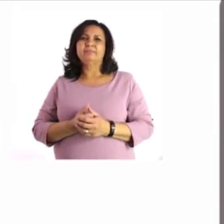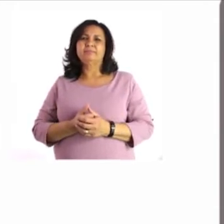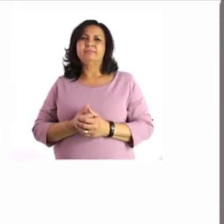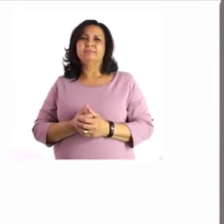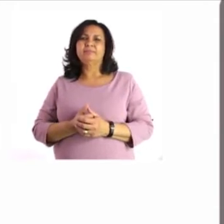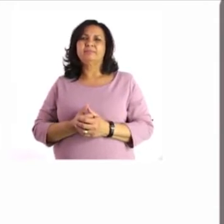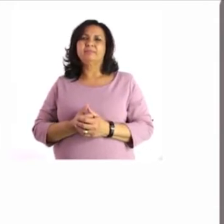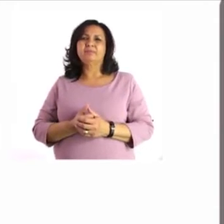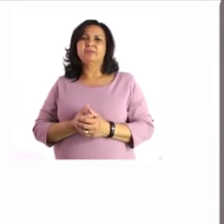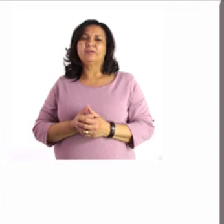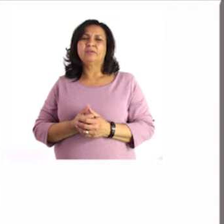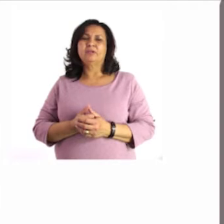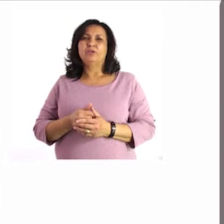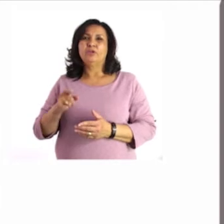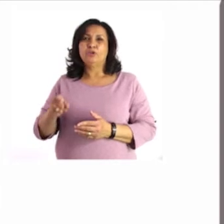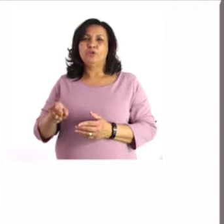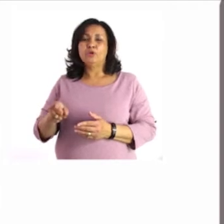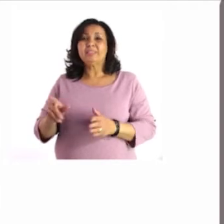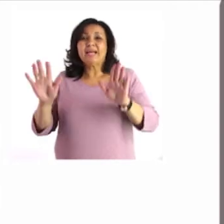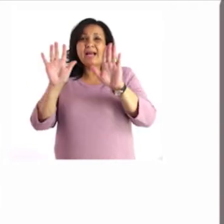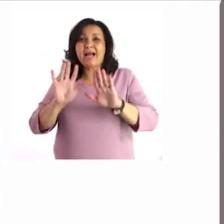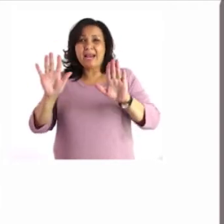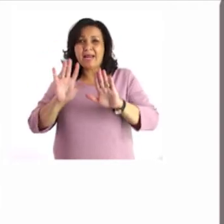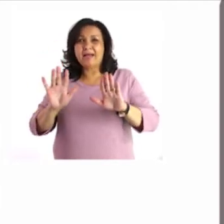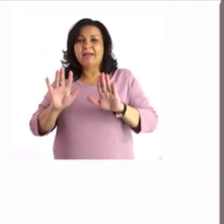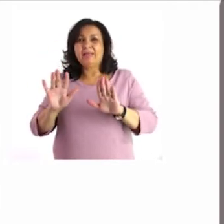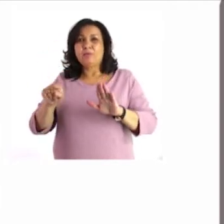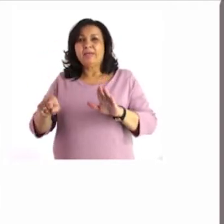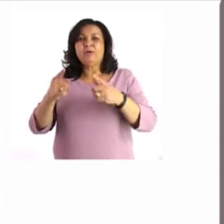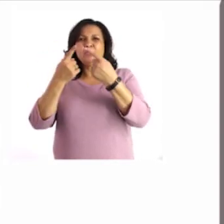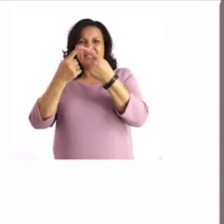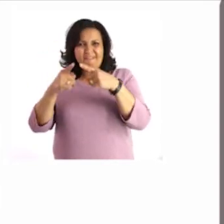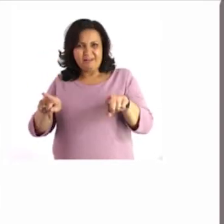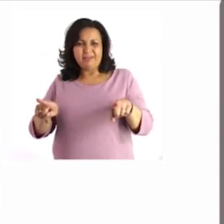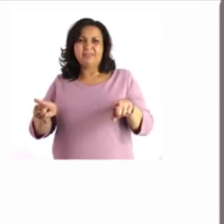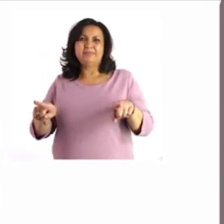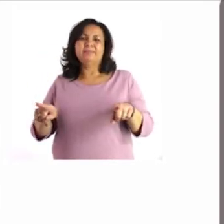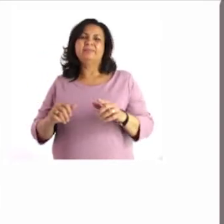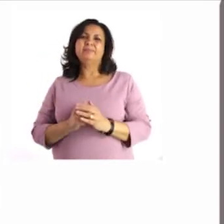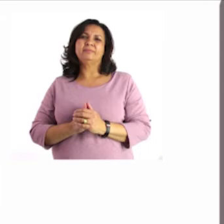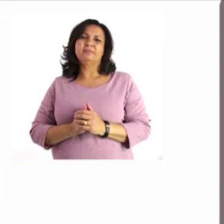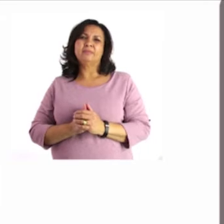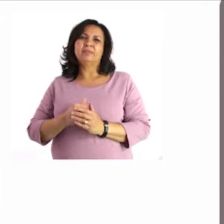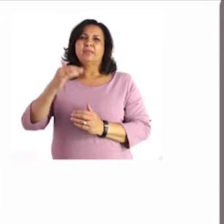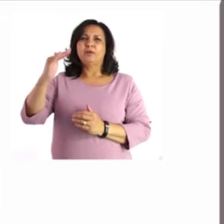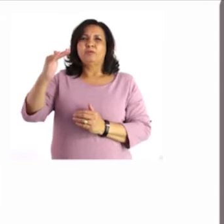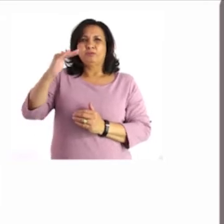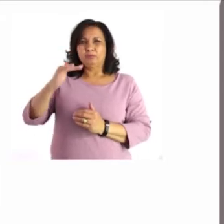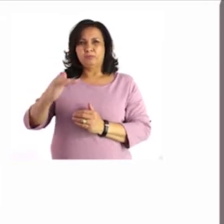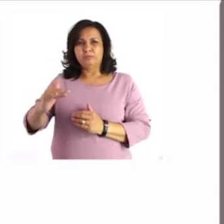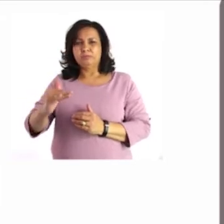So I would like you to color the one that looks different. And then you move to the